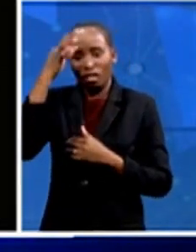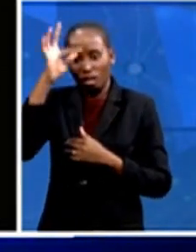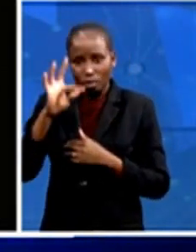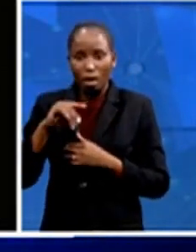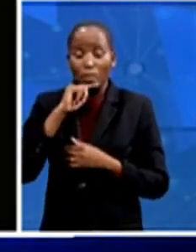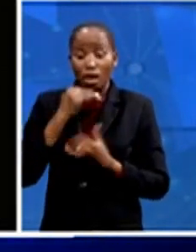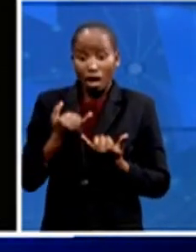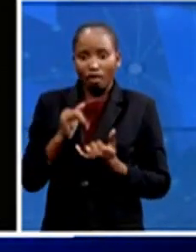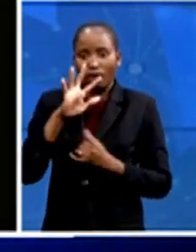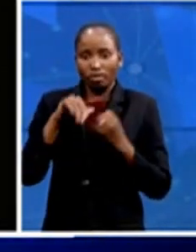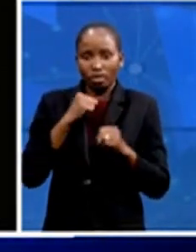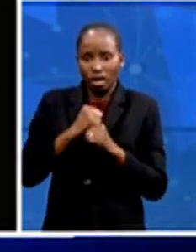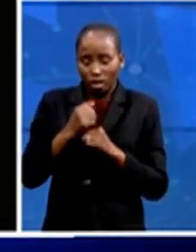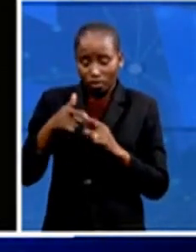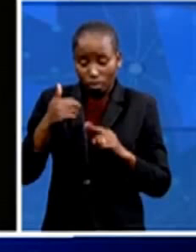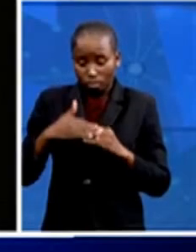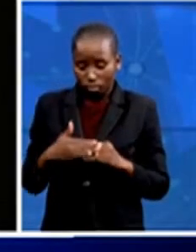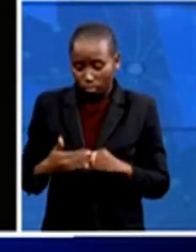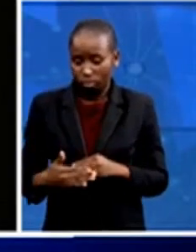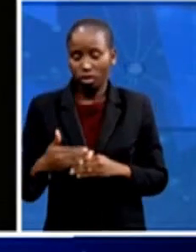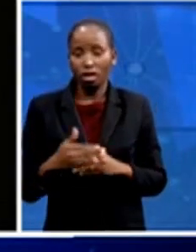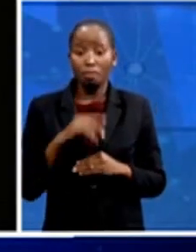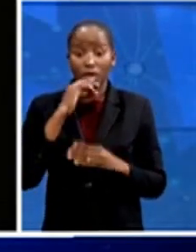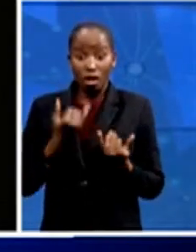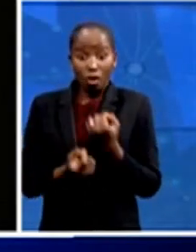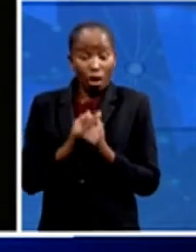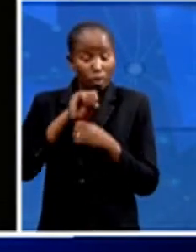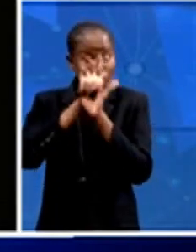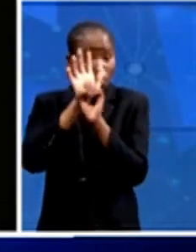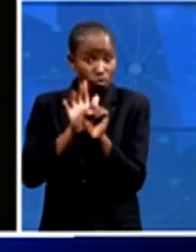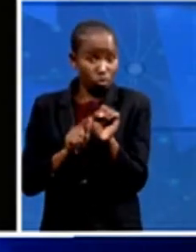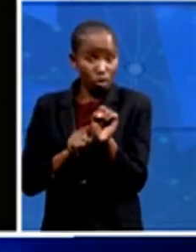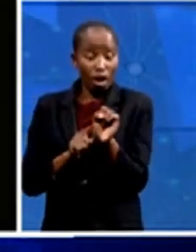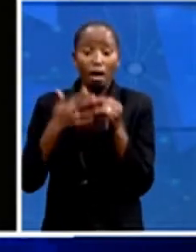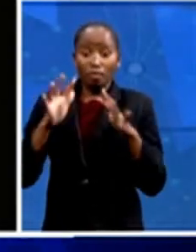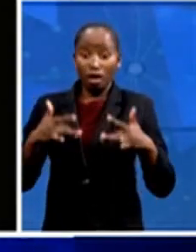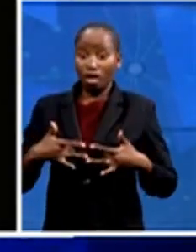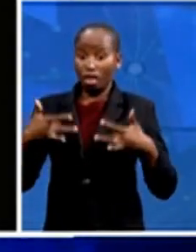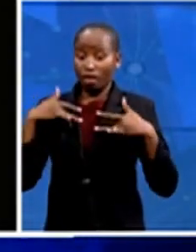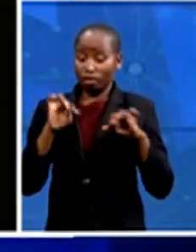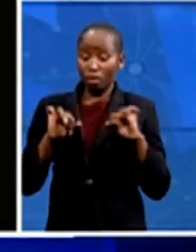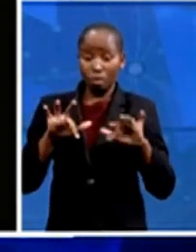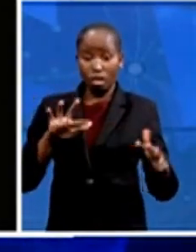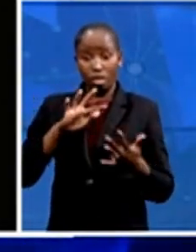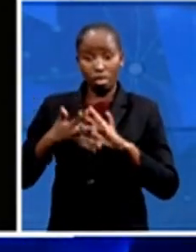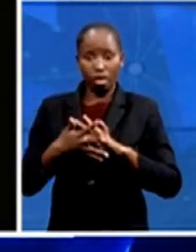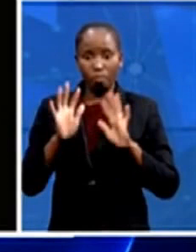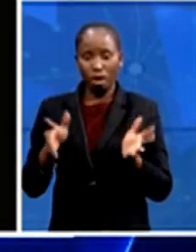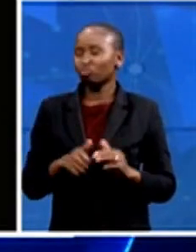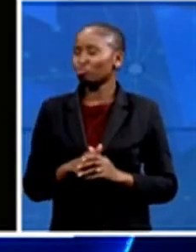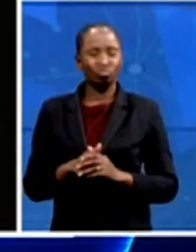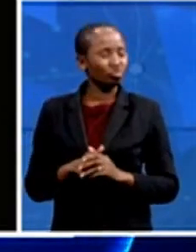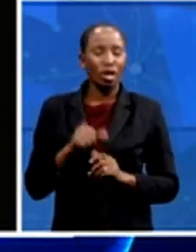where COVID-19 has not only ravaged the lives and the livelihoods of people, but has also disrupted the calendar of the IEC.